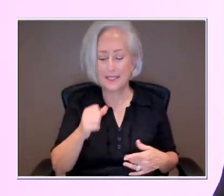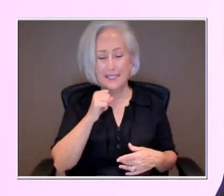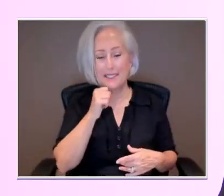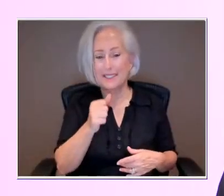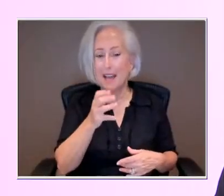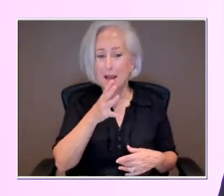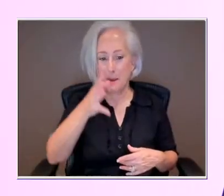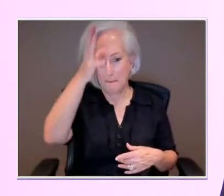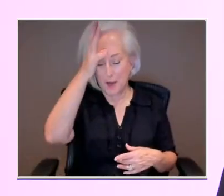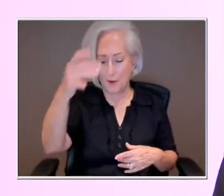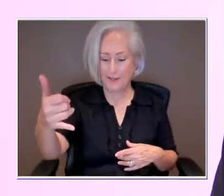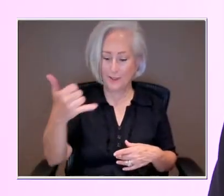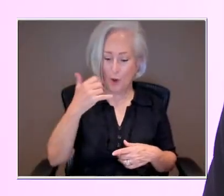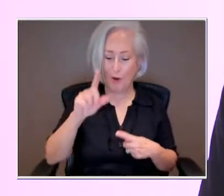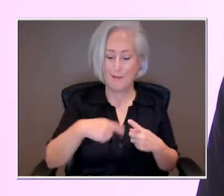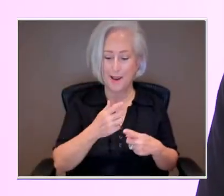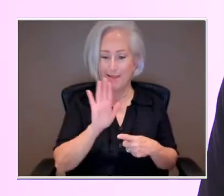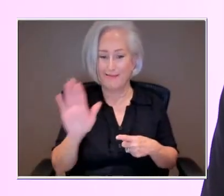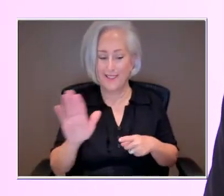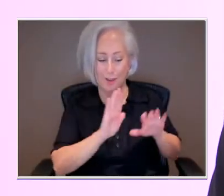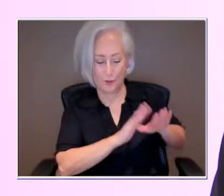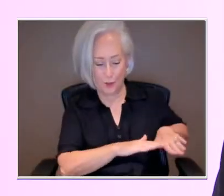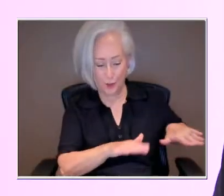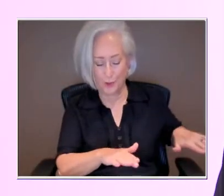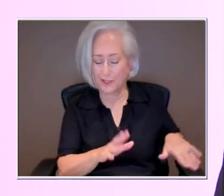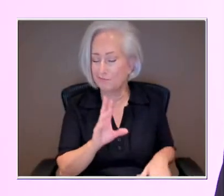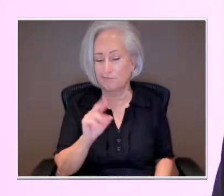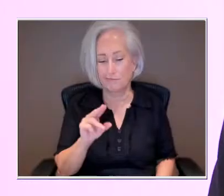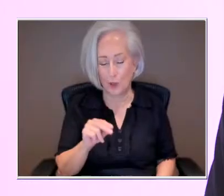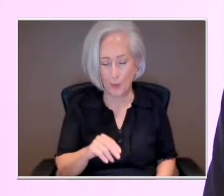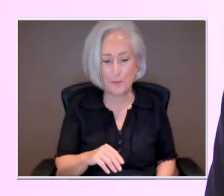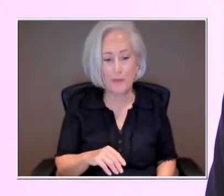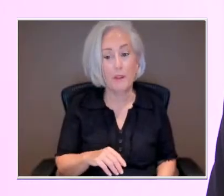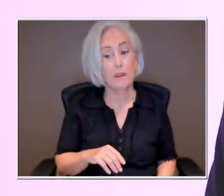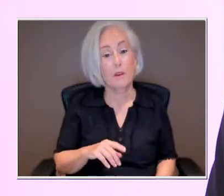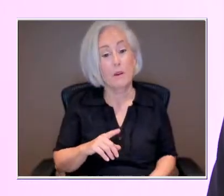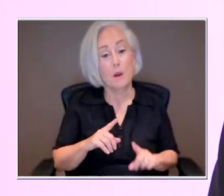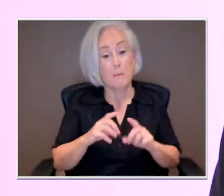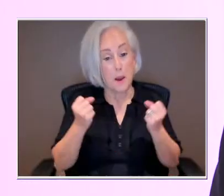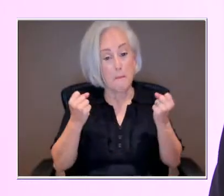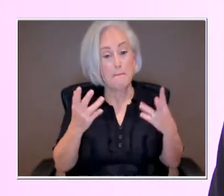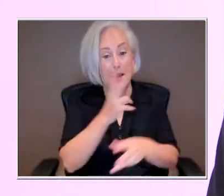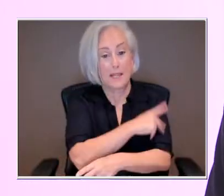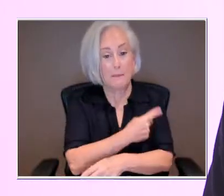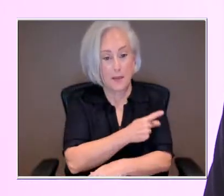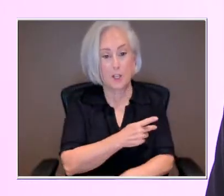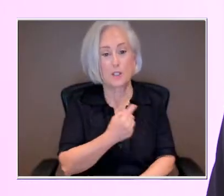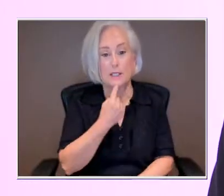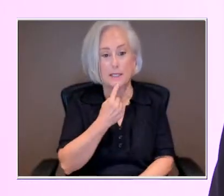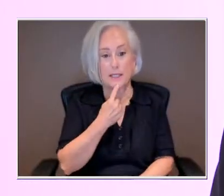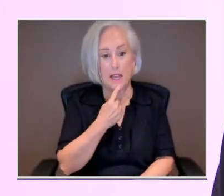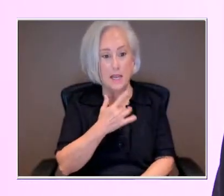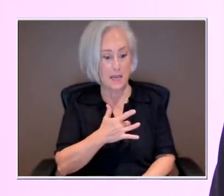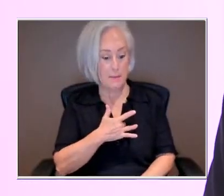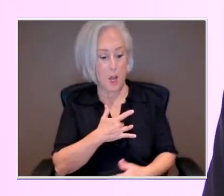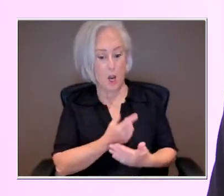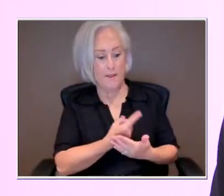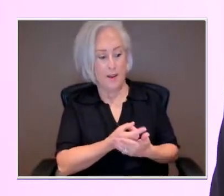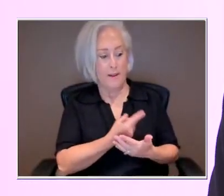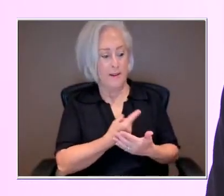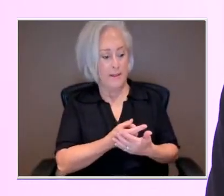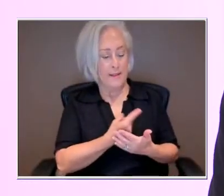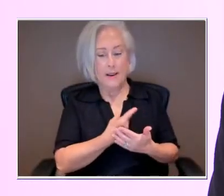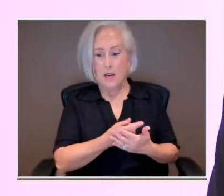don't really get that a ton, but we do get a lot of patients that say I'm having a fast heart rate. I'm not sure what's going on,